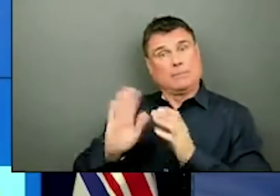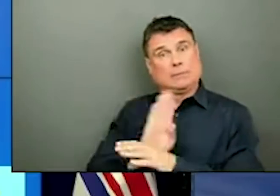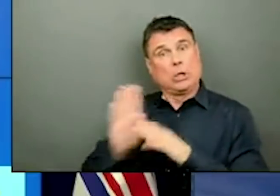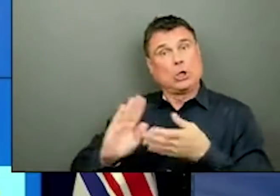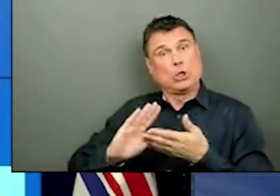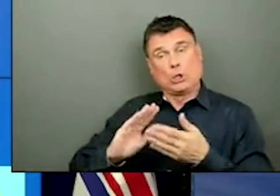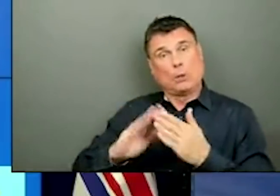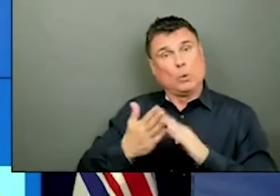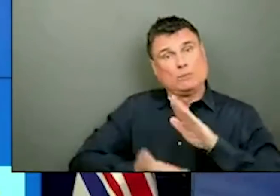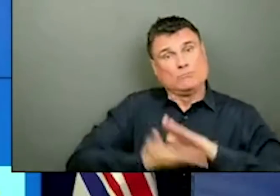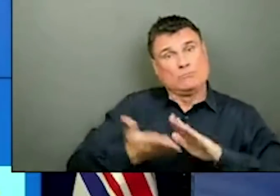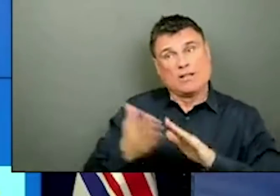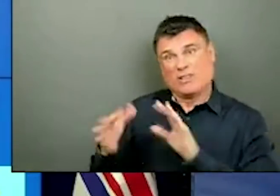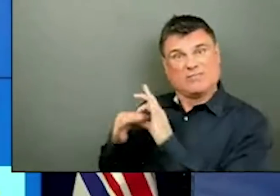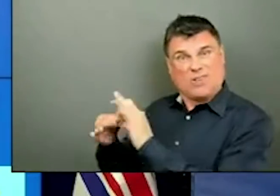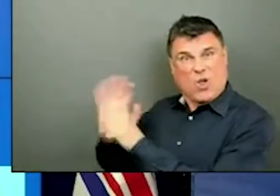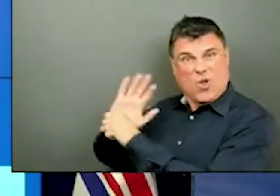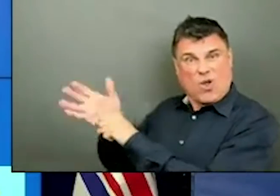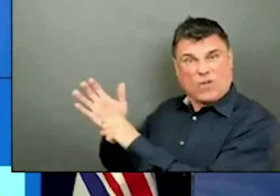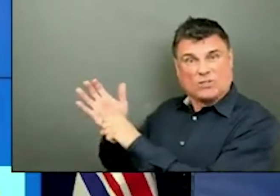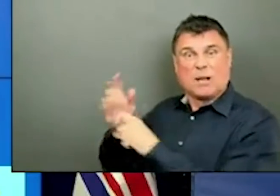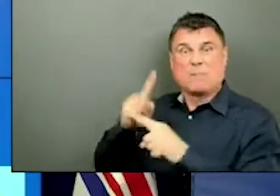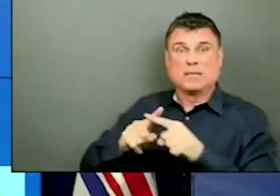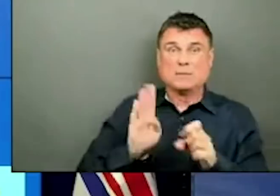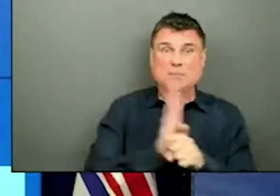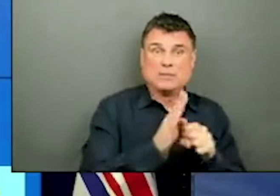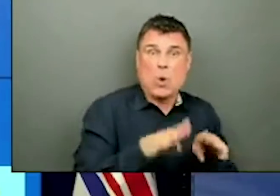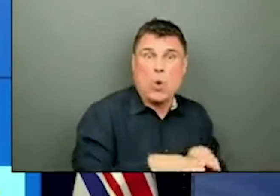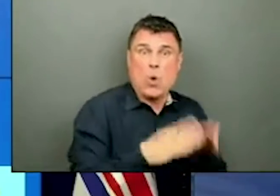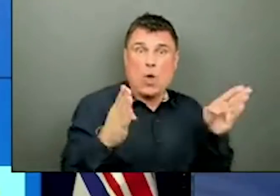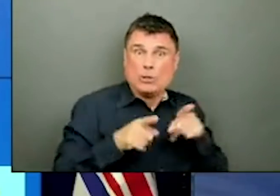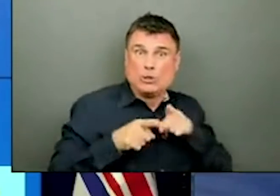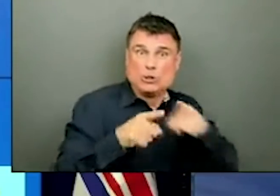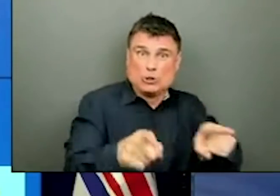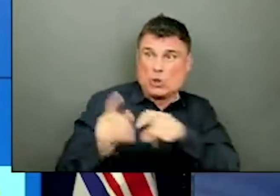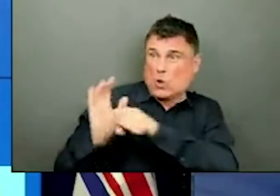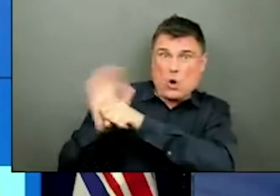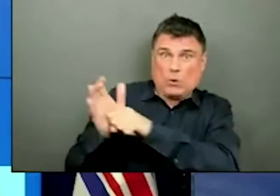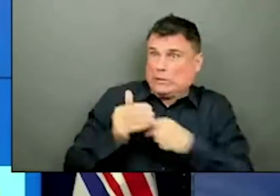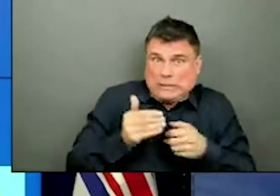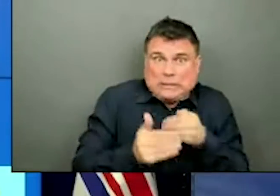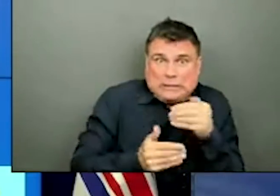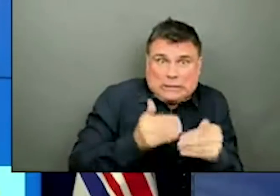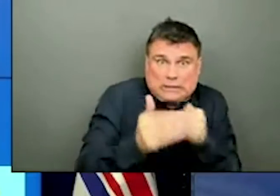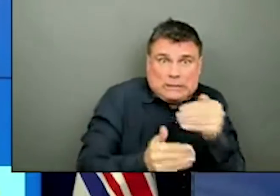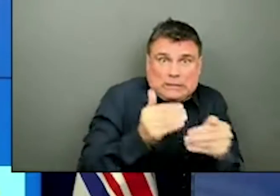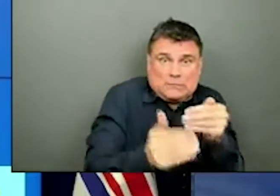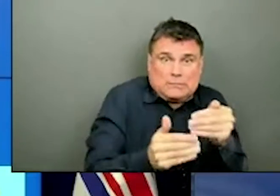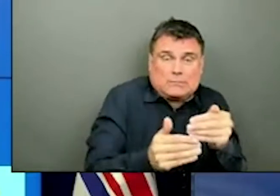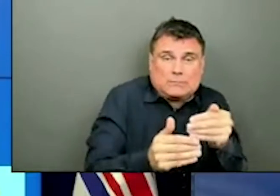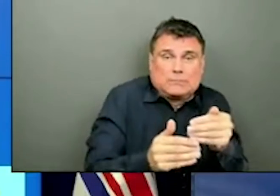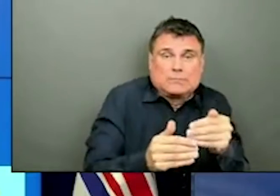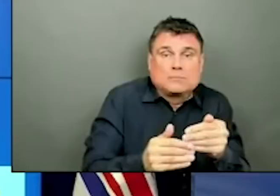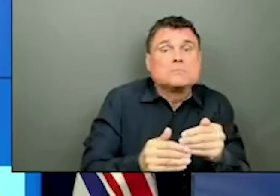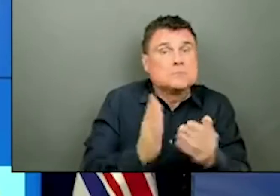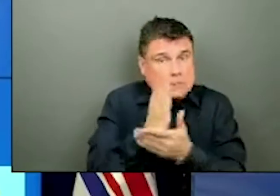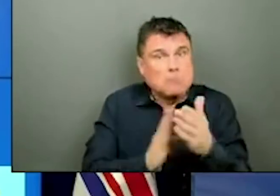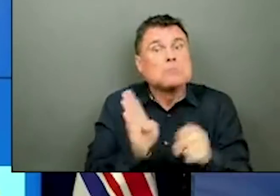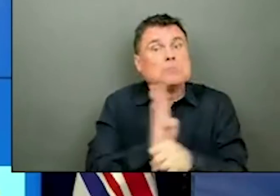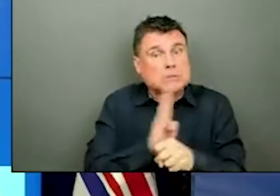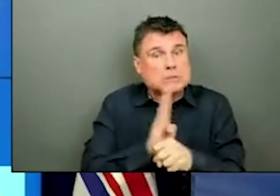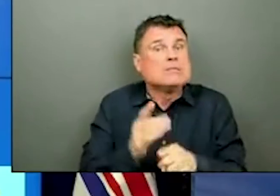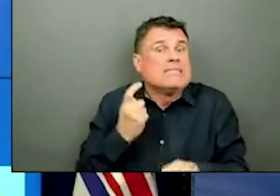that opened up during the pandemic. And so that's the great thing about this program. It's available to businesses that opened during the pandemic. If they were